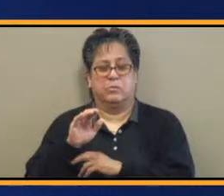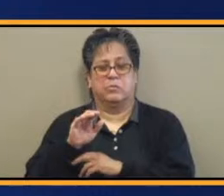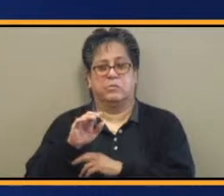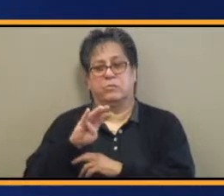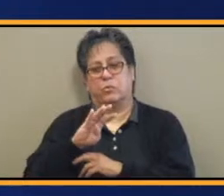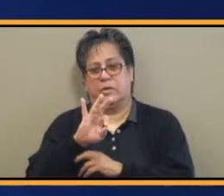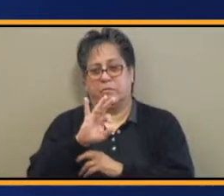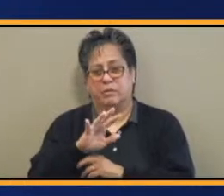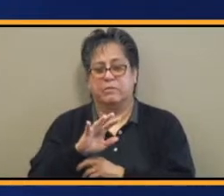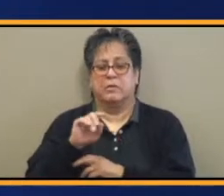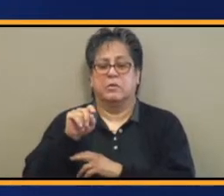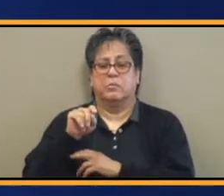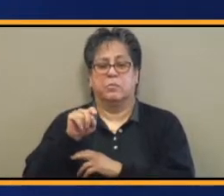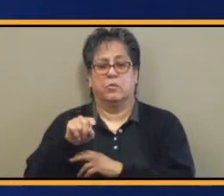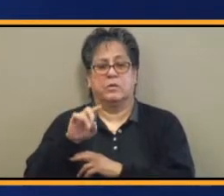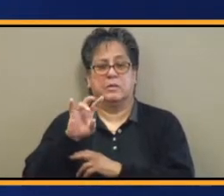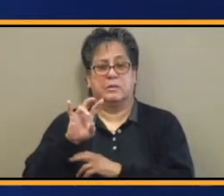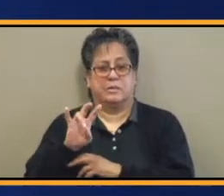23-495 under